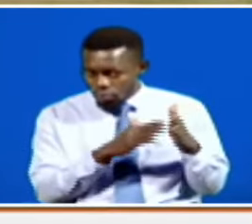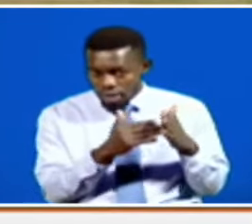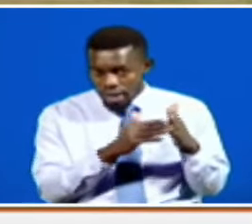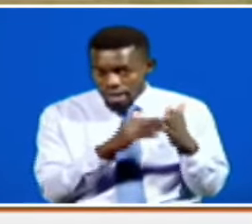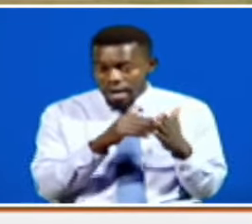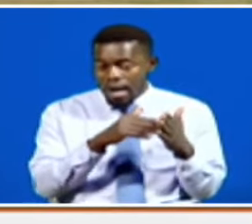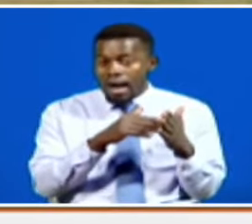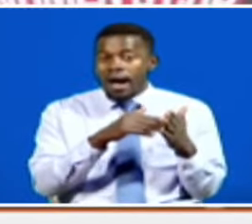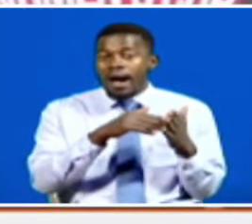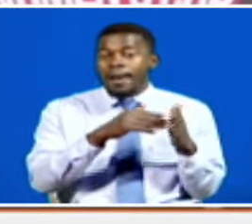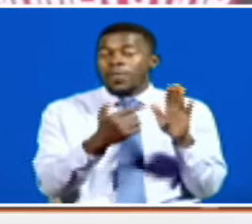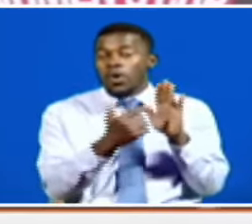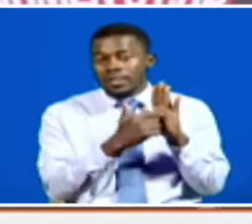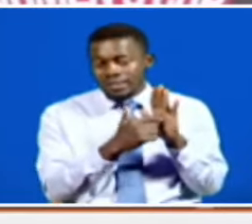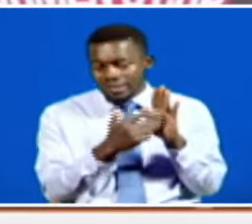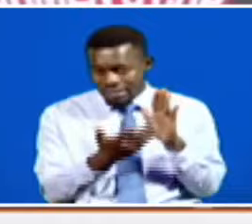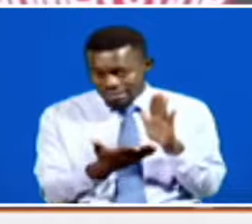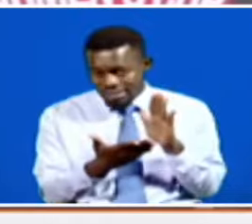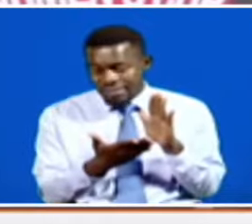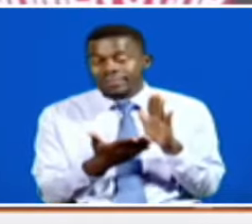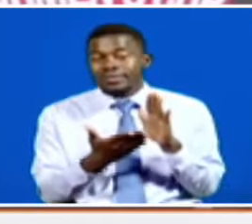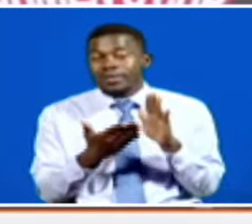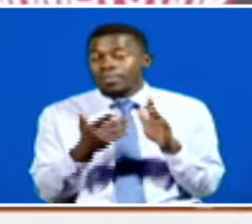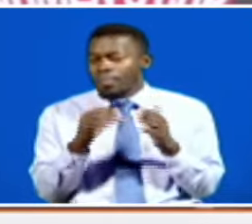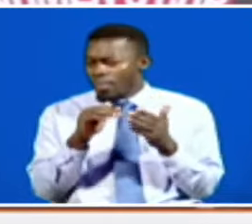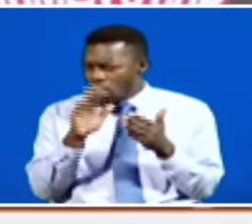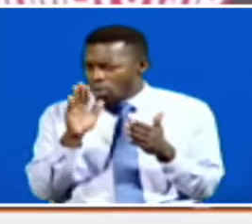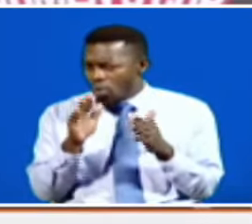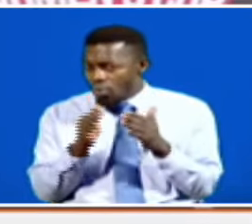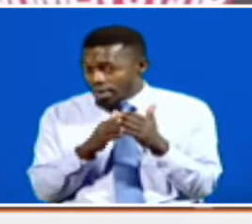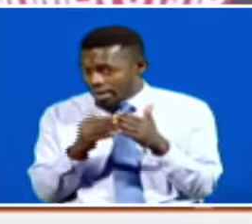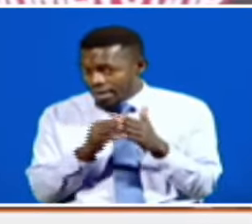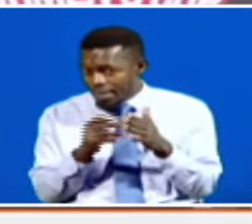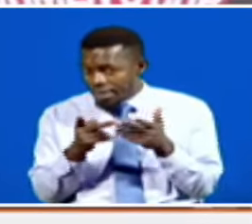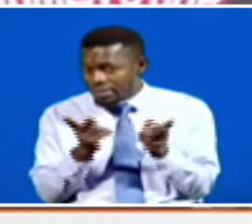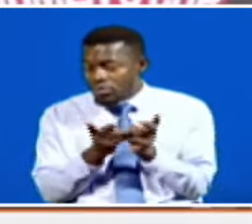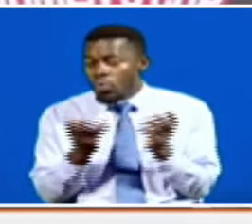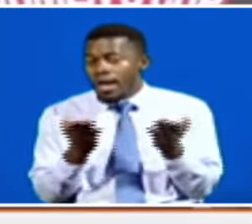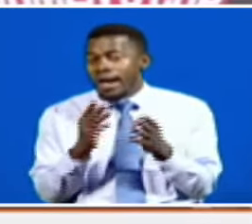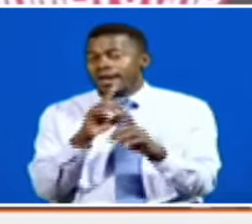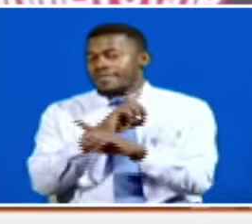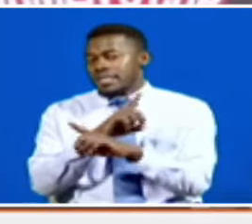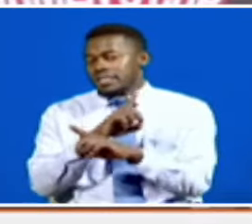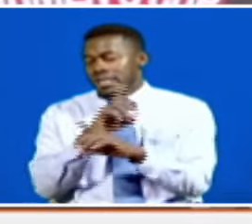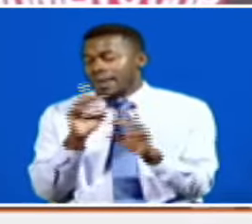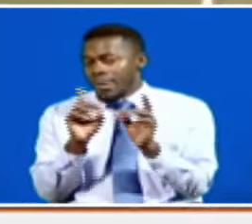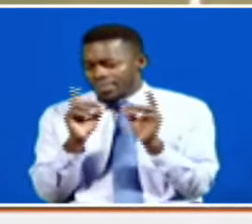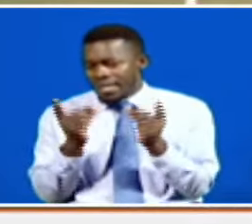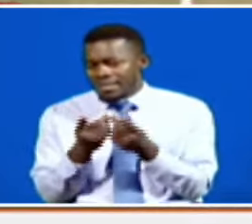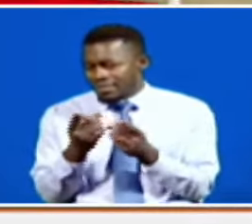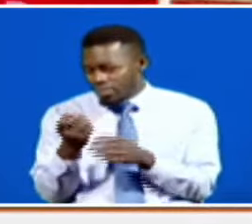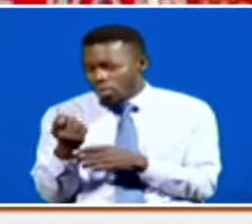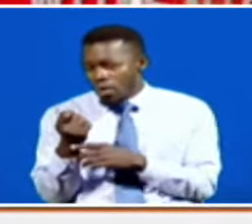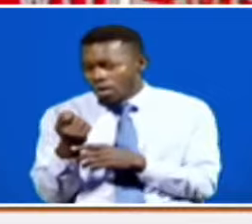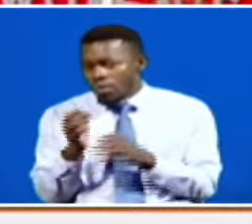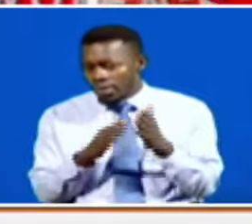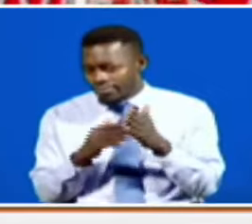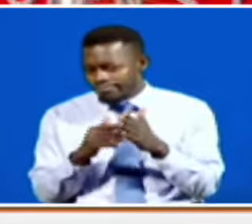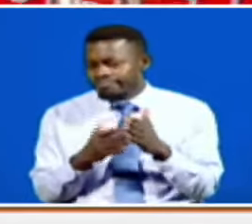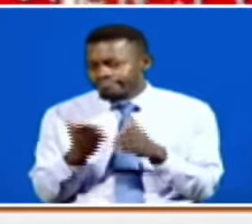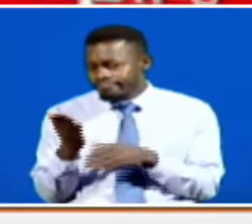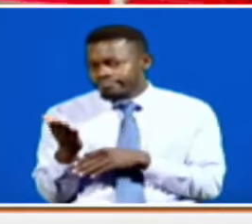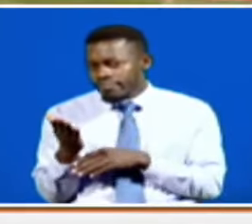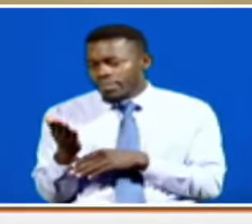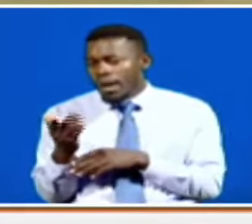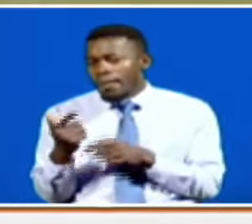where we saw weakness in the previous game, especially in the defensive department, kidogo. And maybe